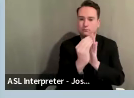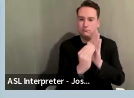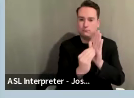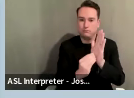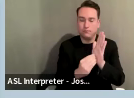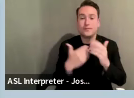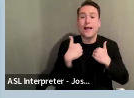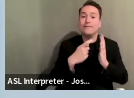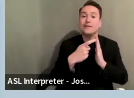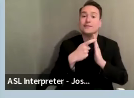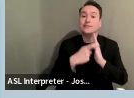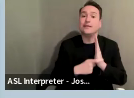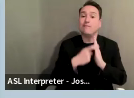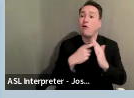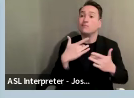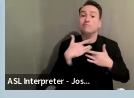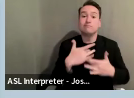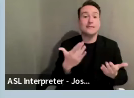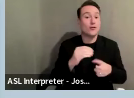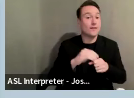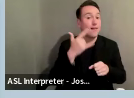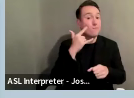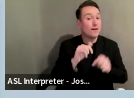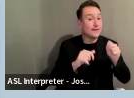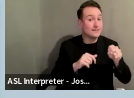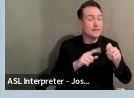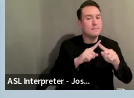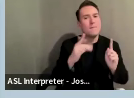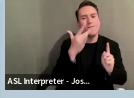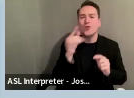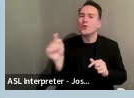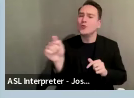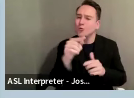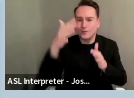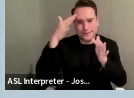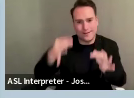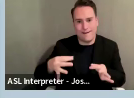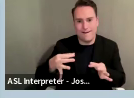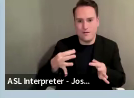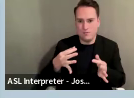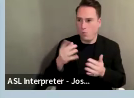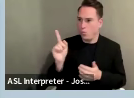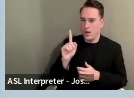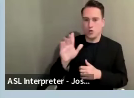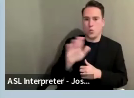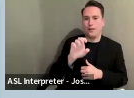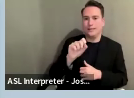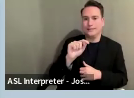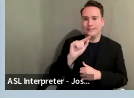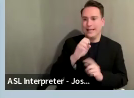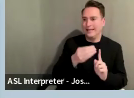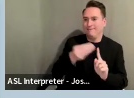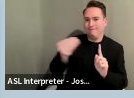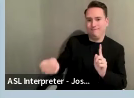default mechanism in California, we much rather have you folks decide where you would want your estate to go when you pass away